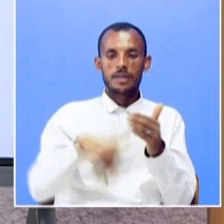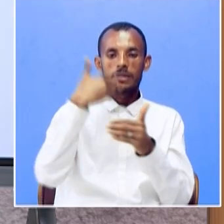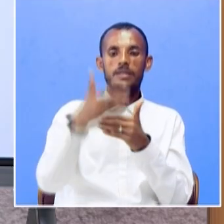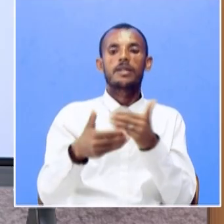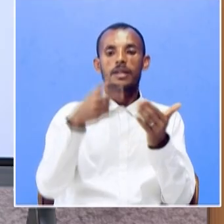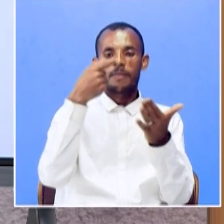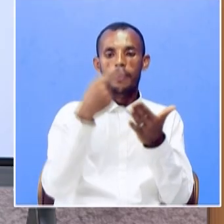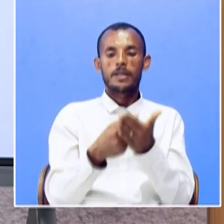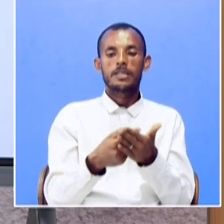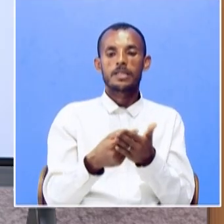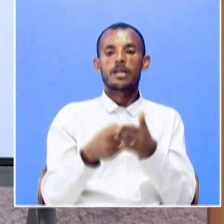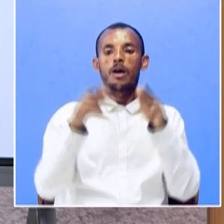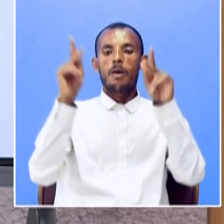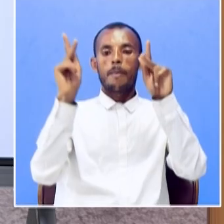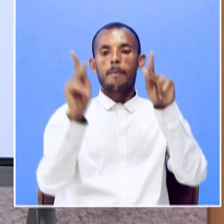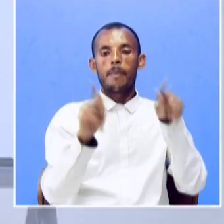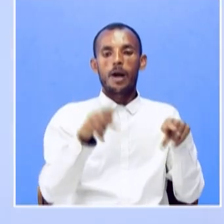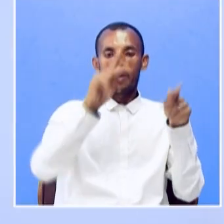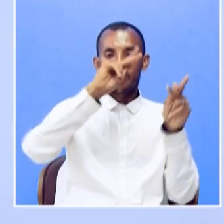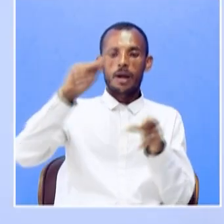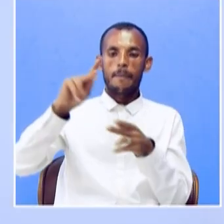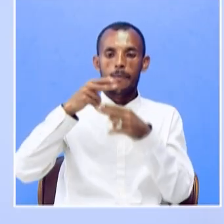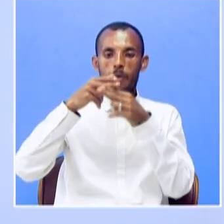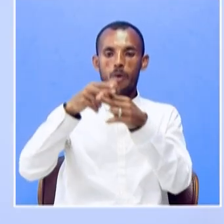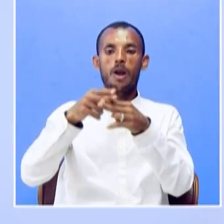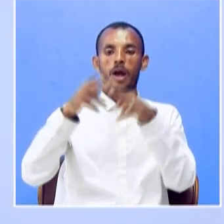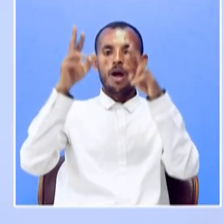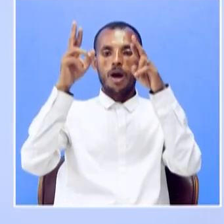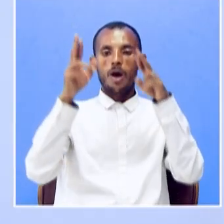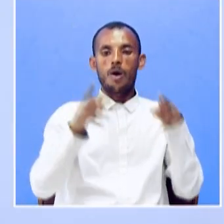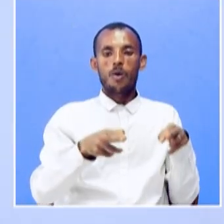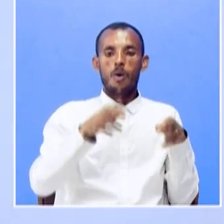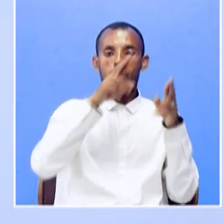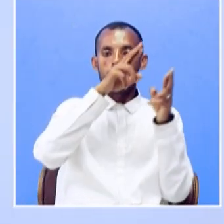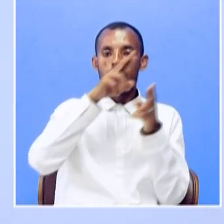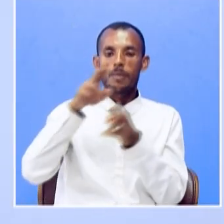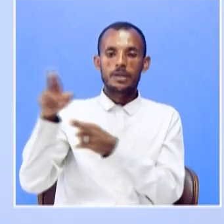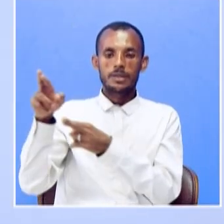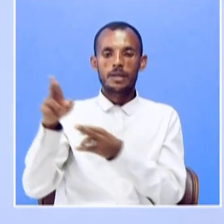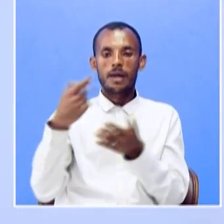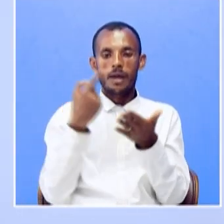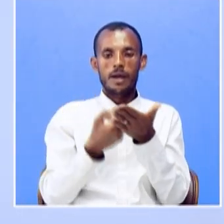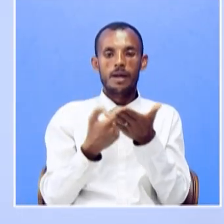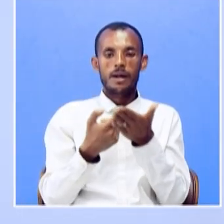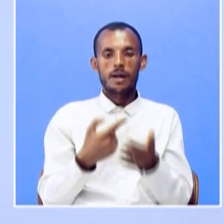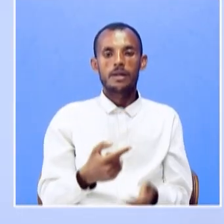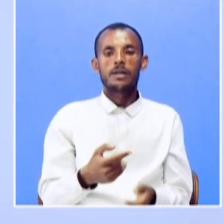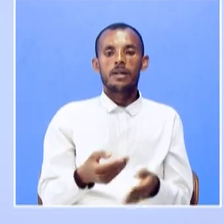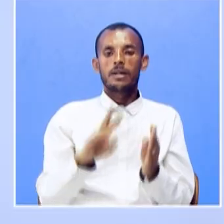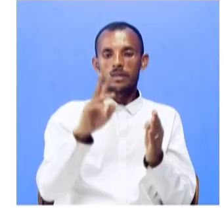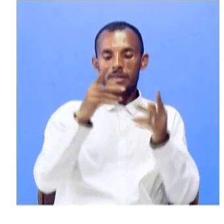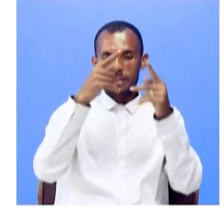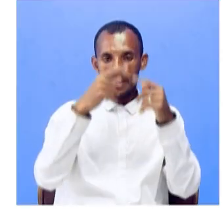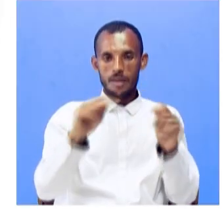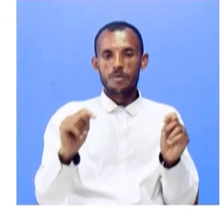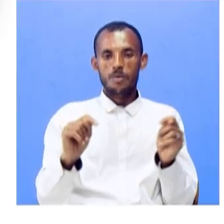this parallelogram is called a rhombus. So here let's just try to